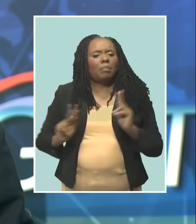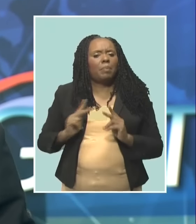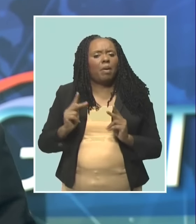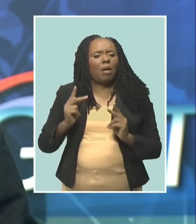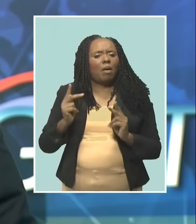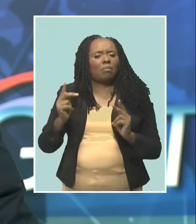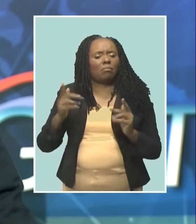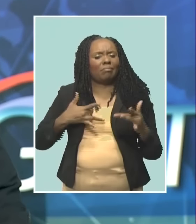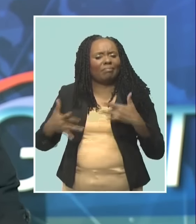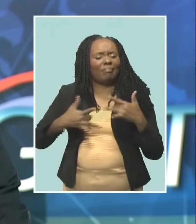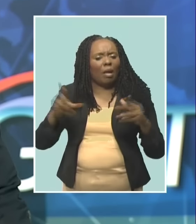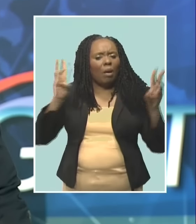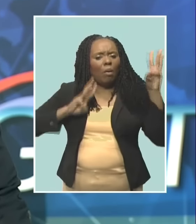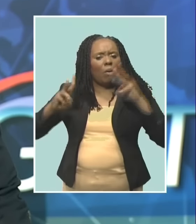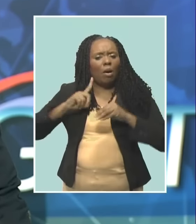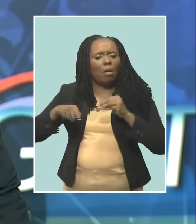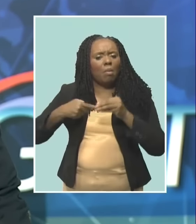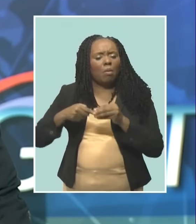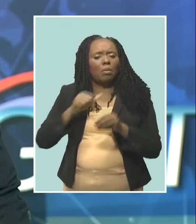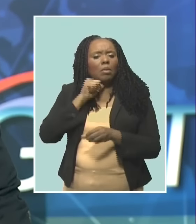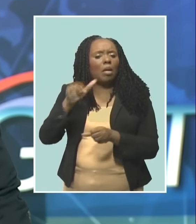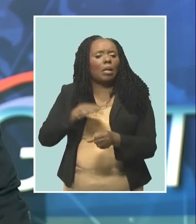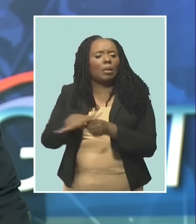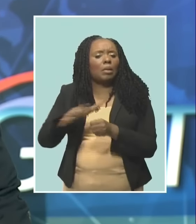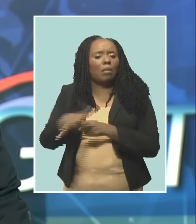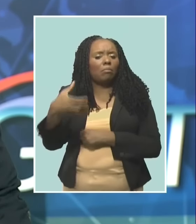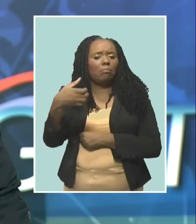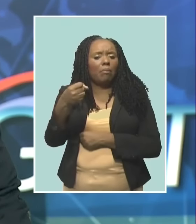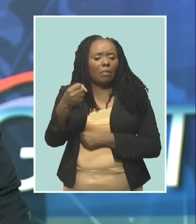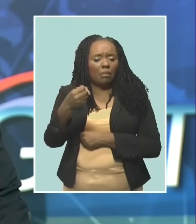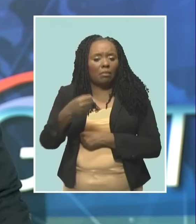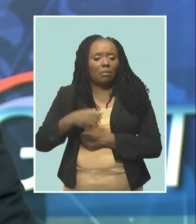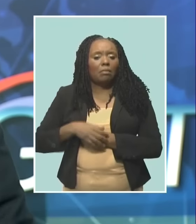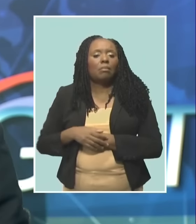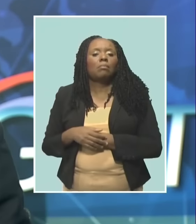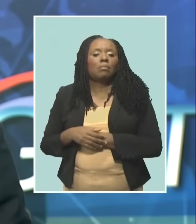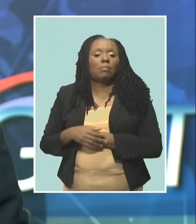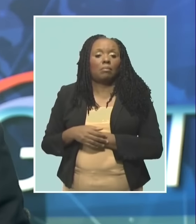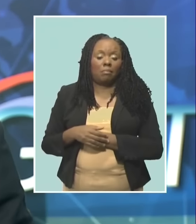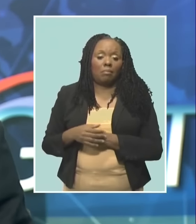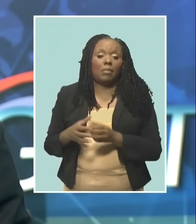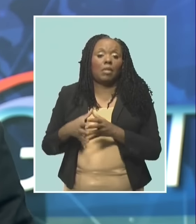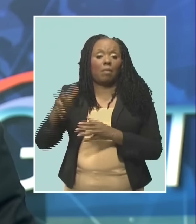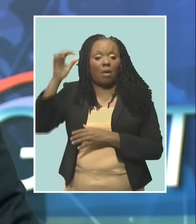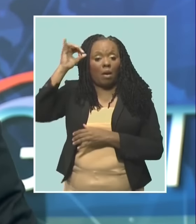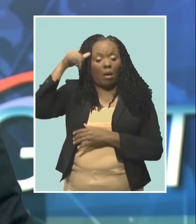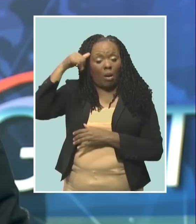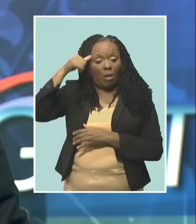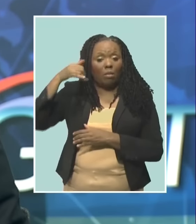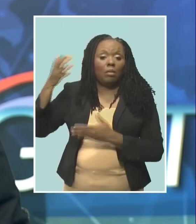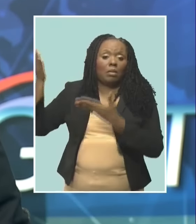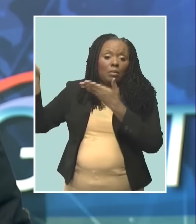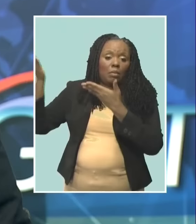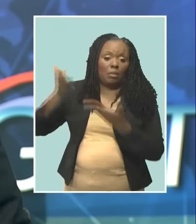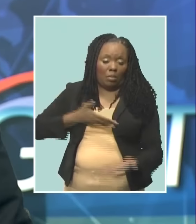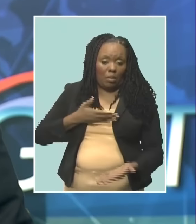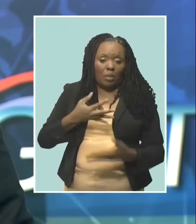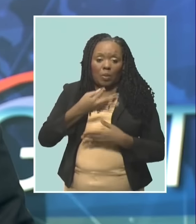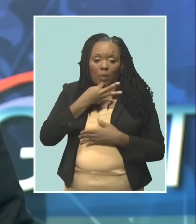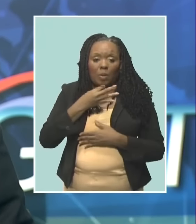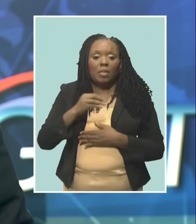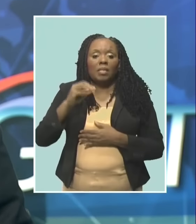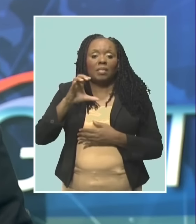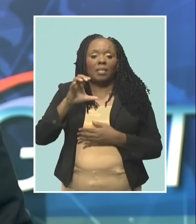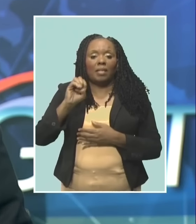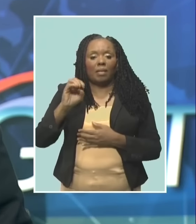a shortage of milk should soon be addressed. This as scores of cows in calf will be imported into the island in a matter of weeks.